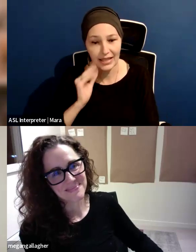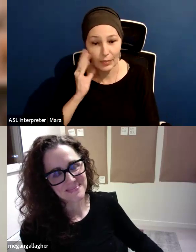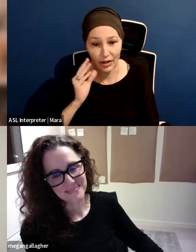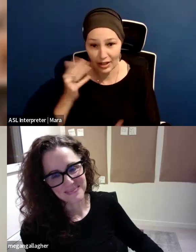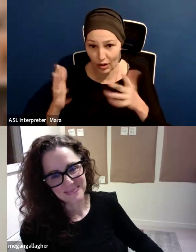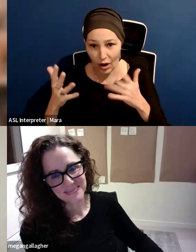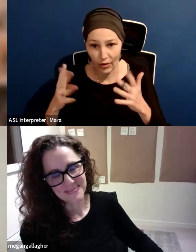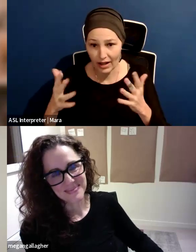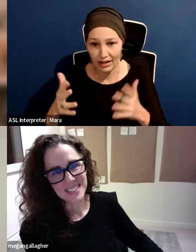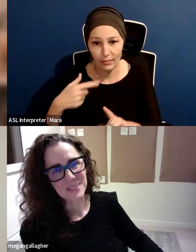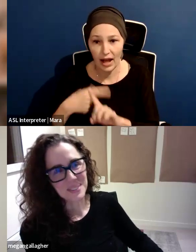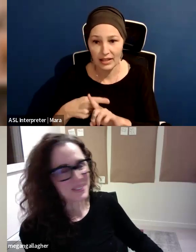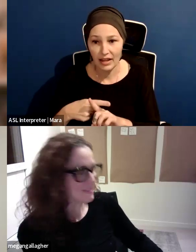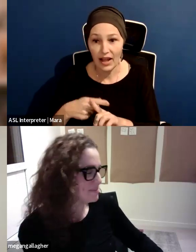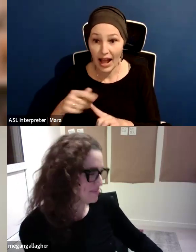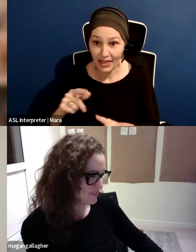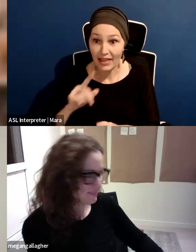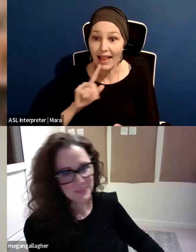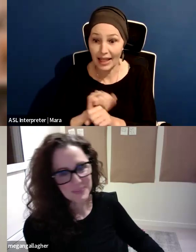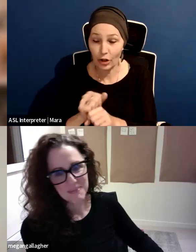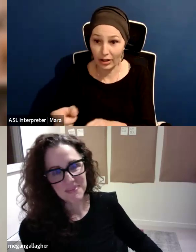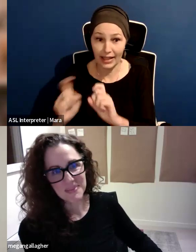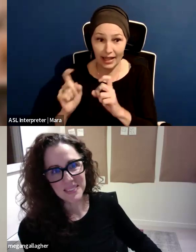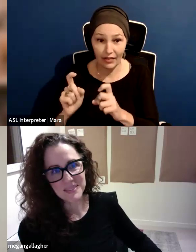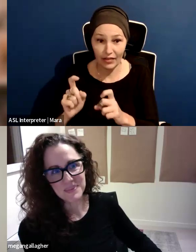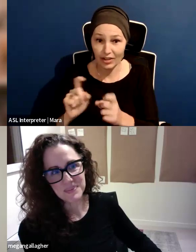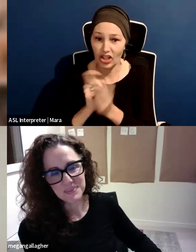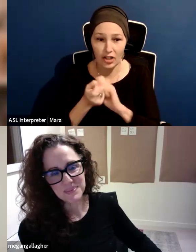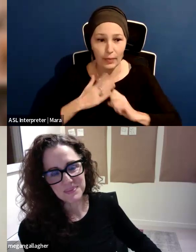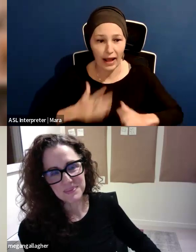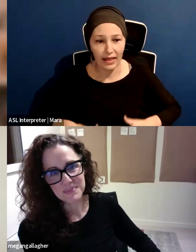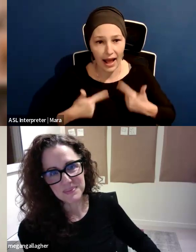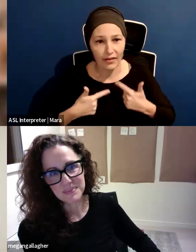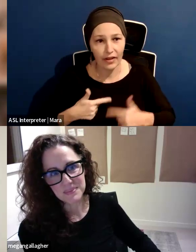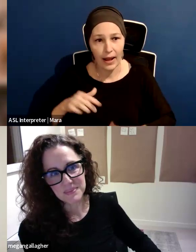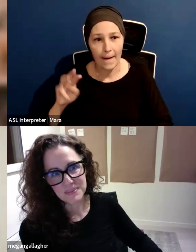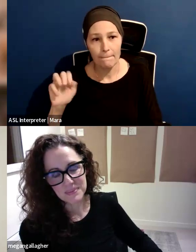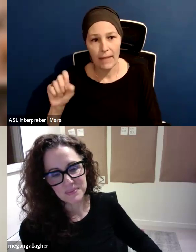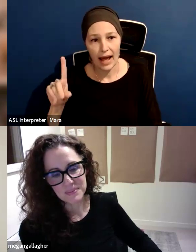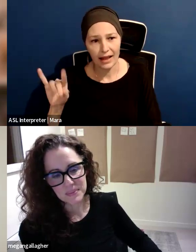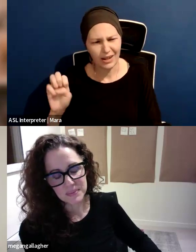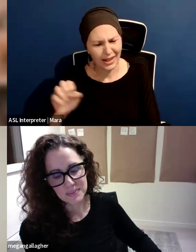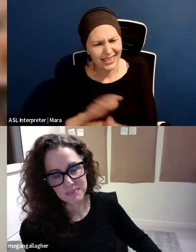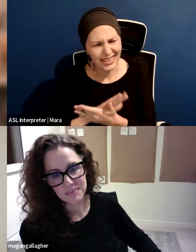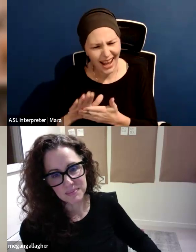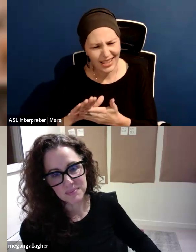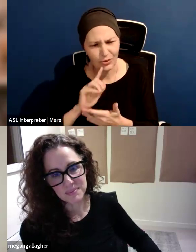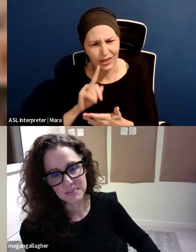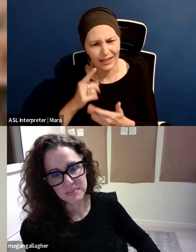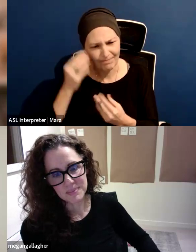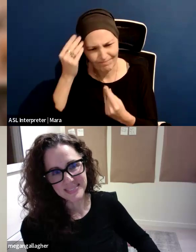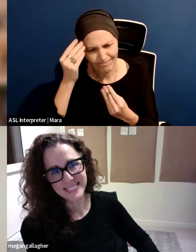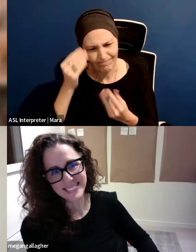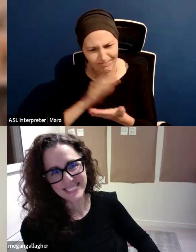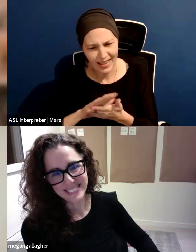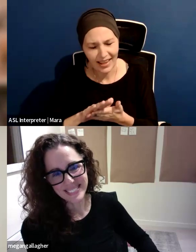So generous of her, really generous and thoughtful. Wow. Yeah. So, do you have any other final thoughts? I want to make sure we get it all